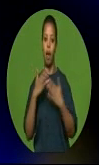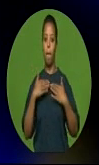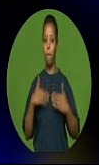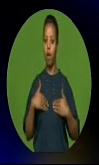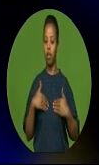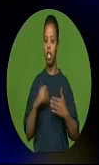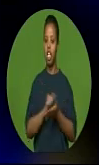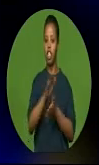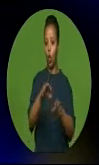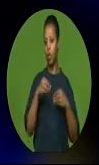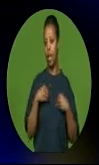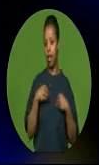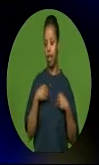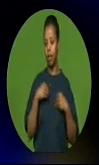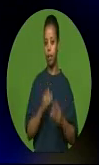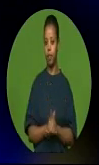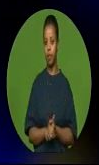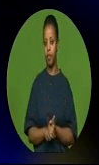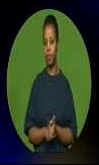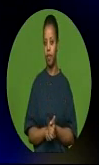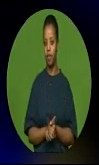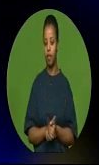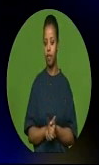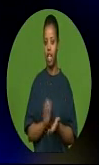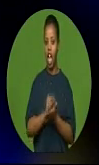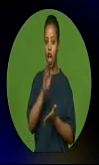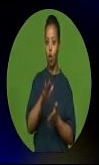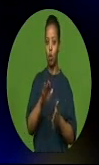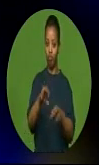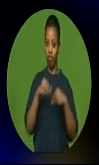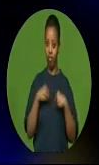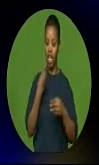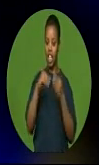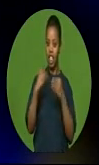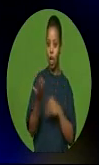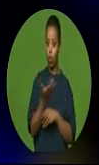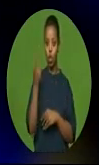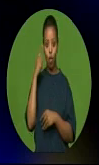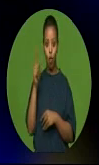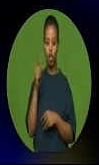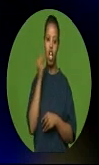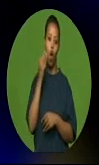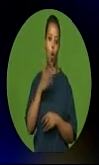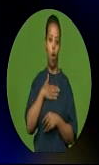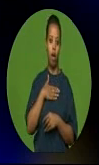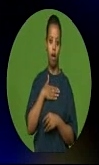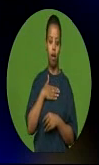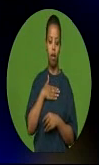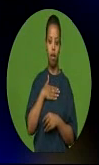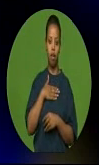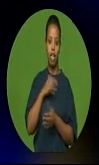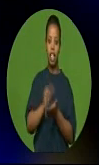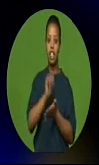party, the consignee. A consignee sells goods for the owner.